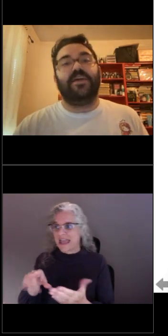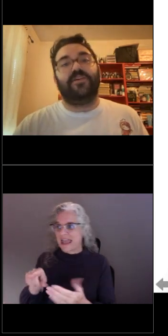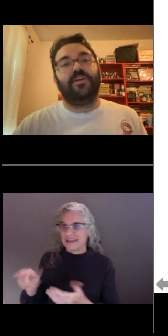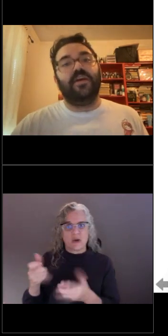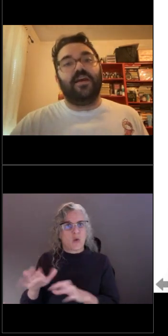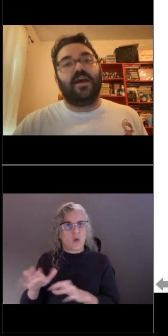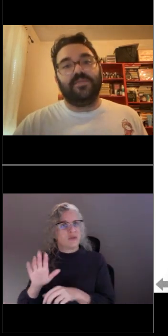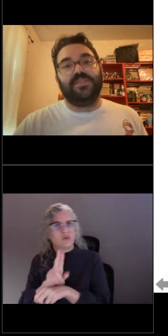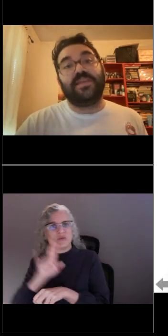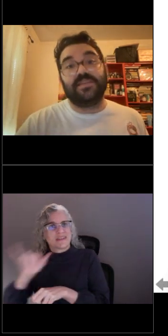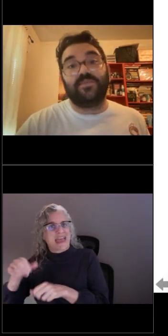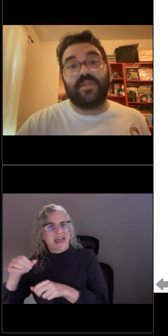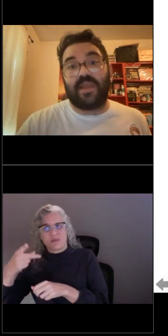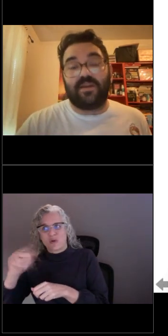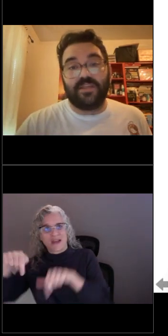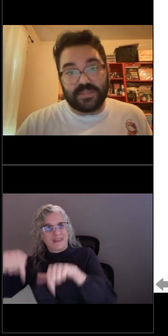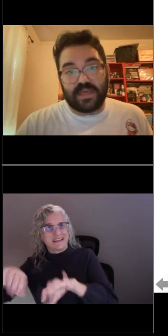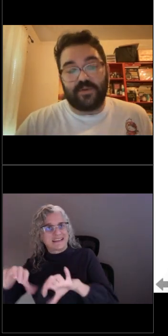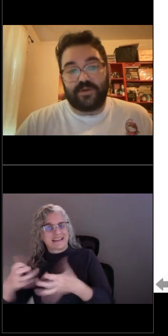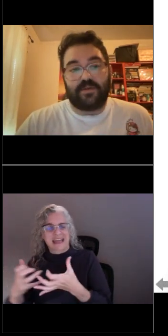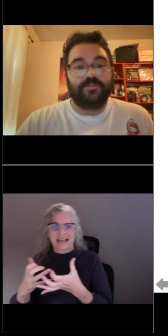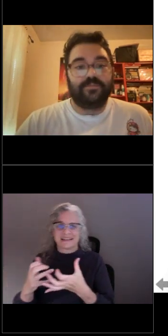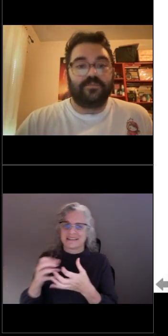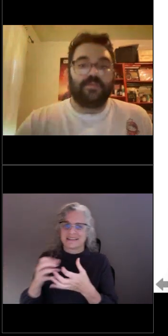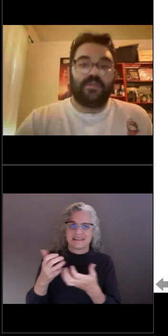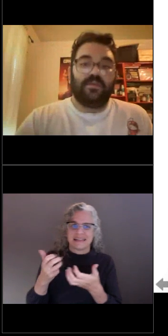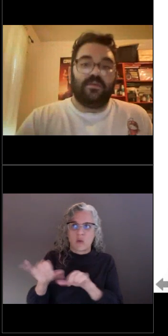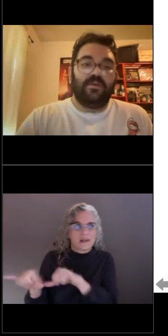these other spaces where they may not use that